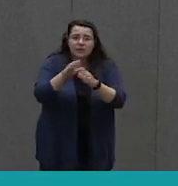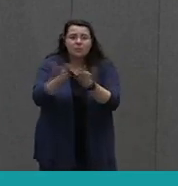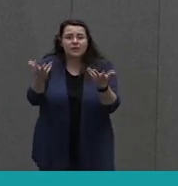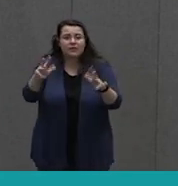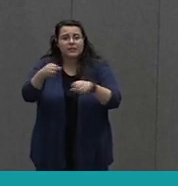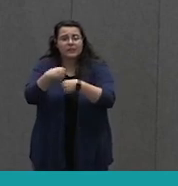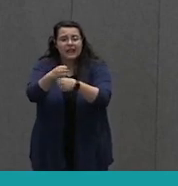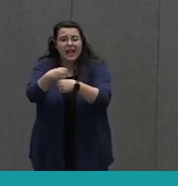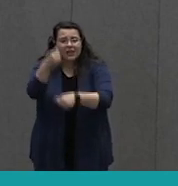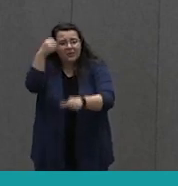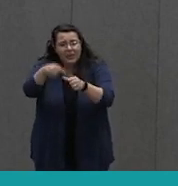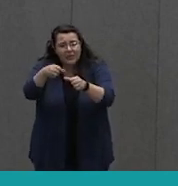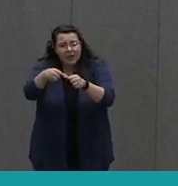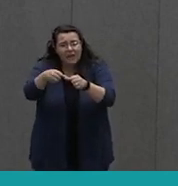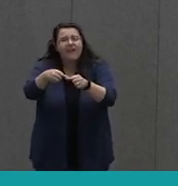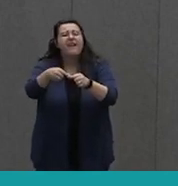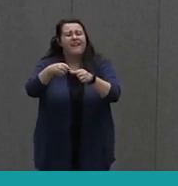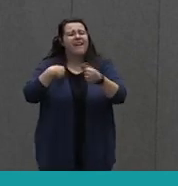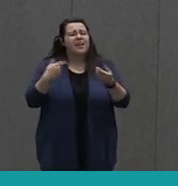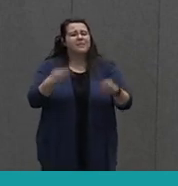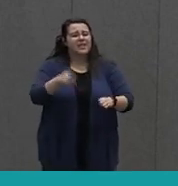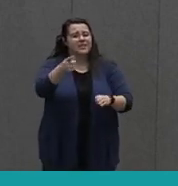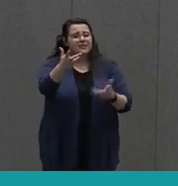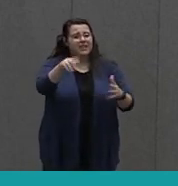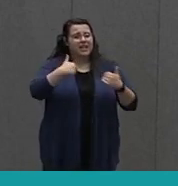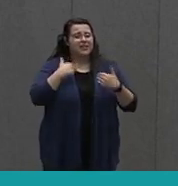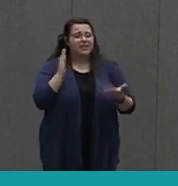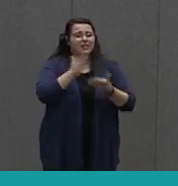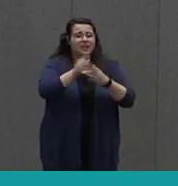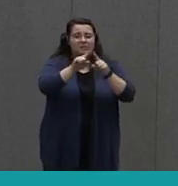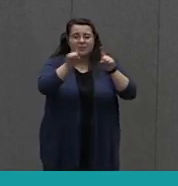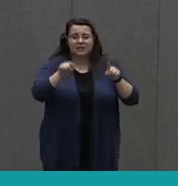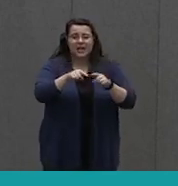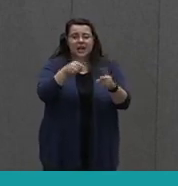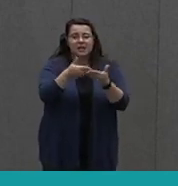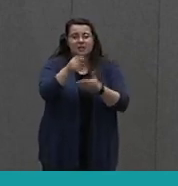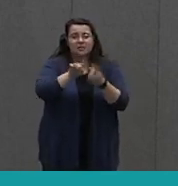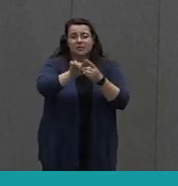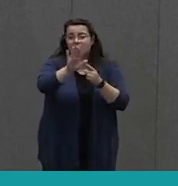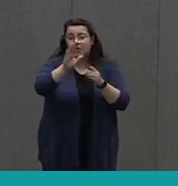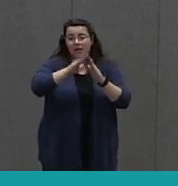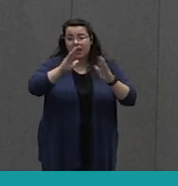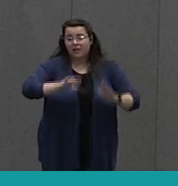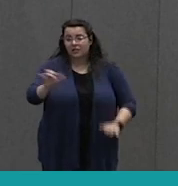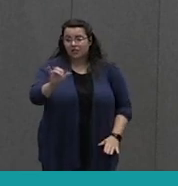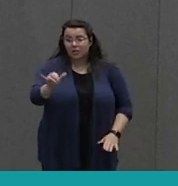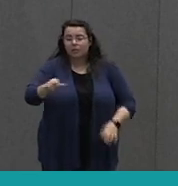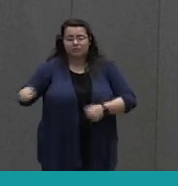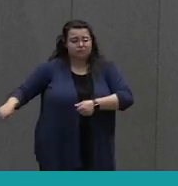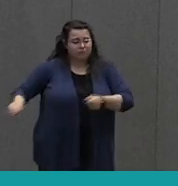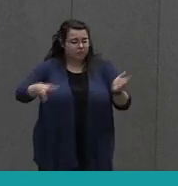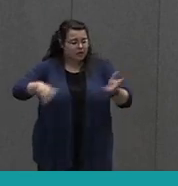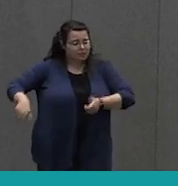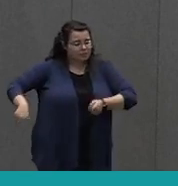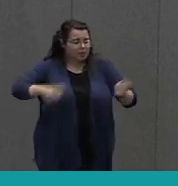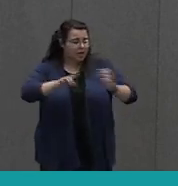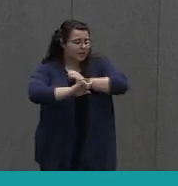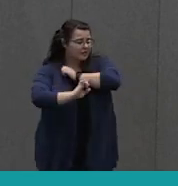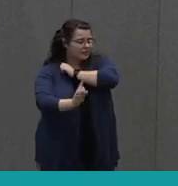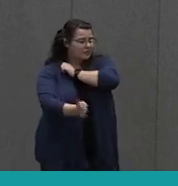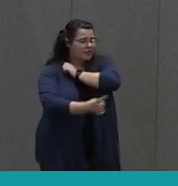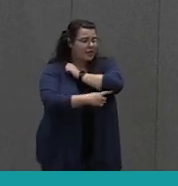in capitals. That means you should make your voice a little bigger. I smell breakfast.